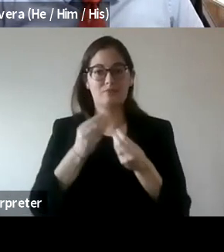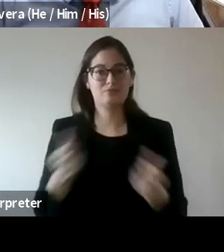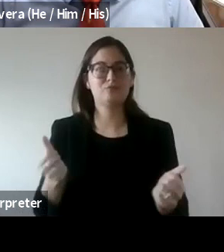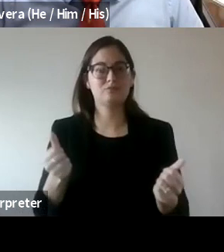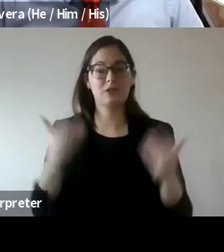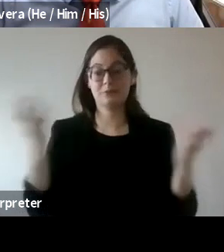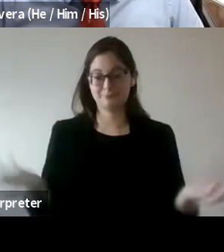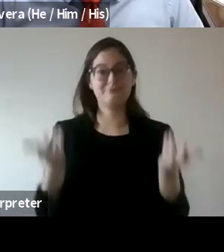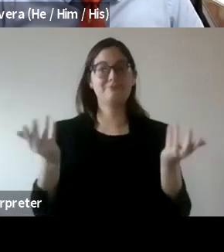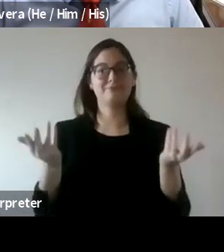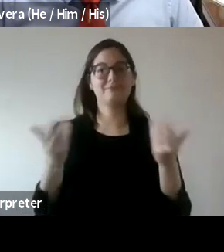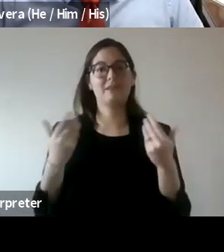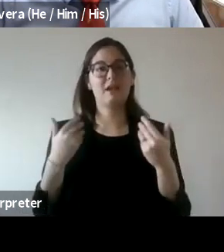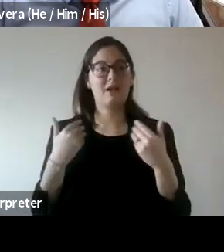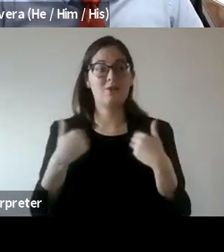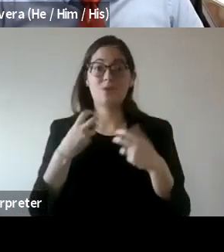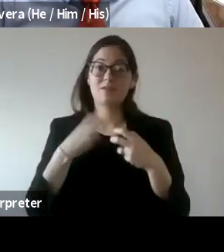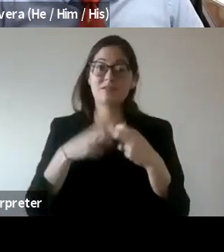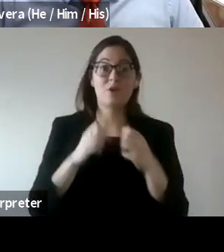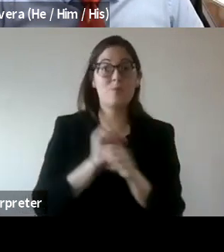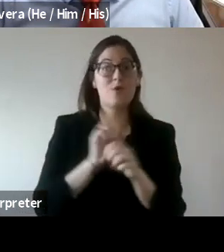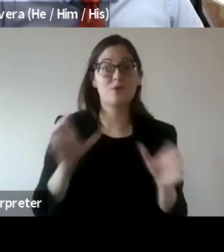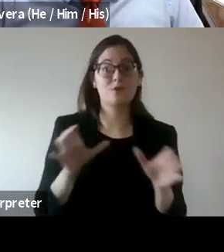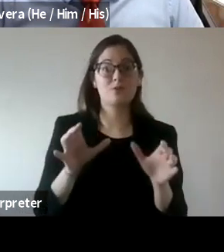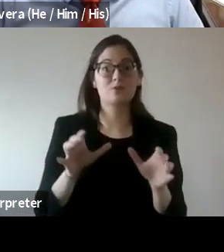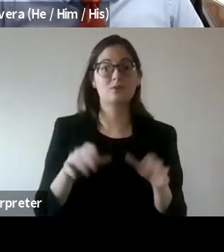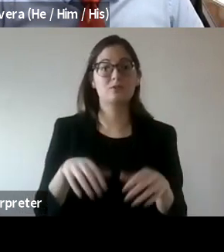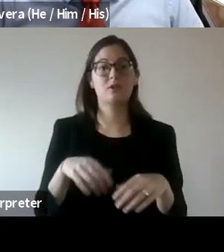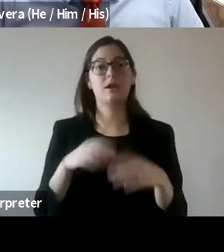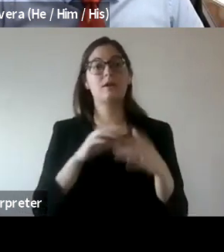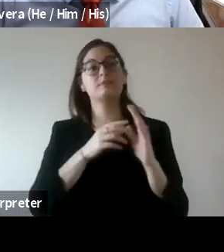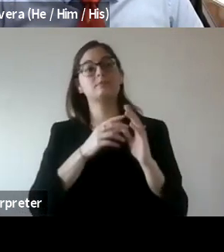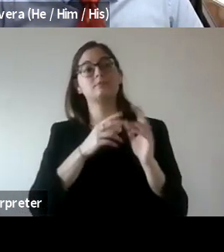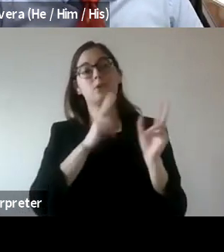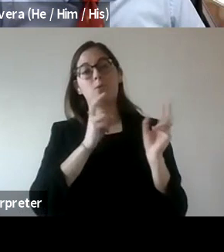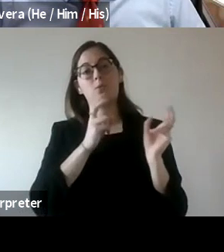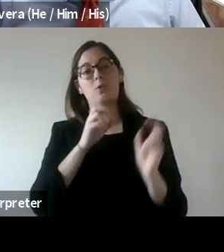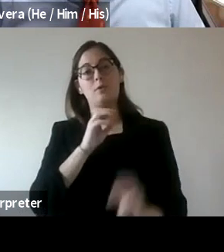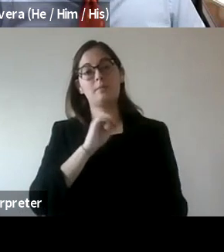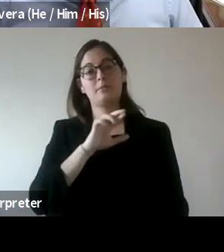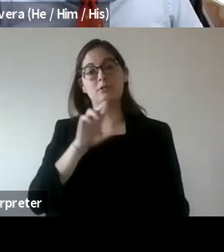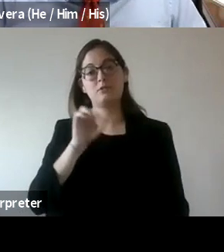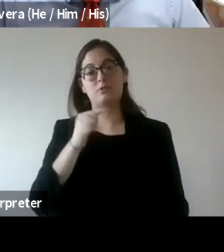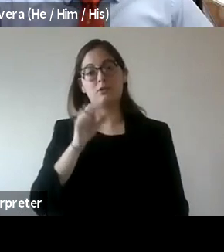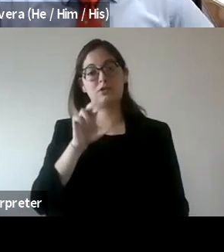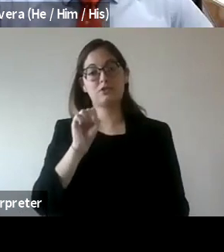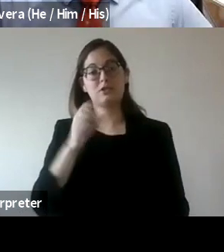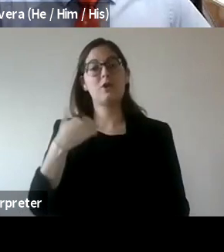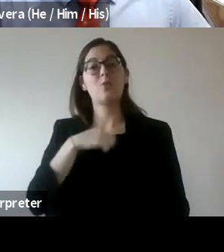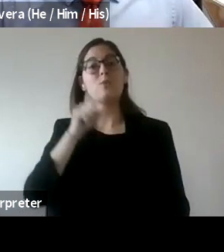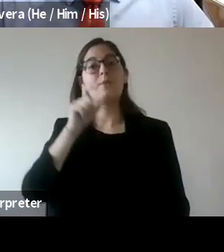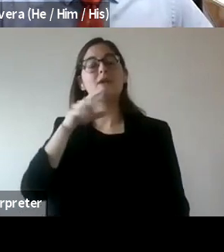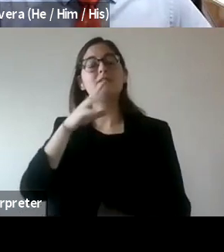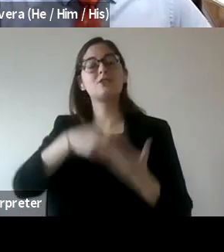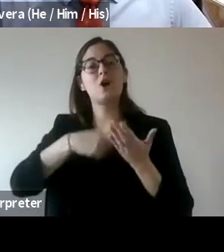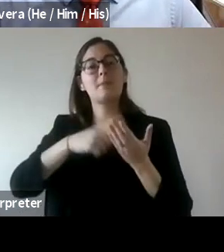to do. To paraphrase Mr. Rogers, we must talk about the difficult things because those things are part of being human. And